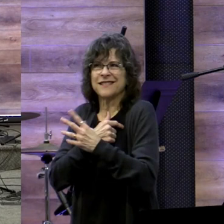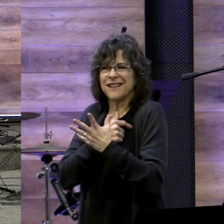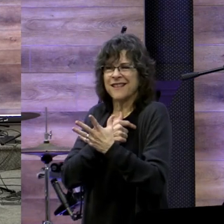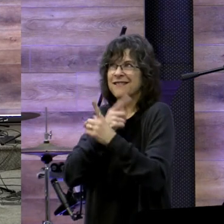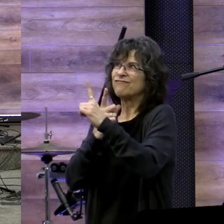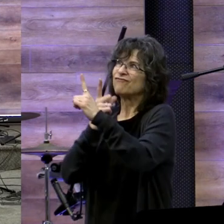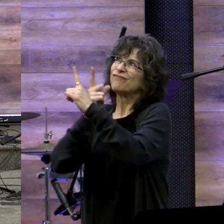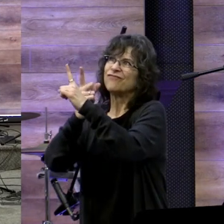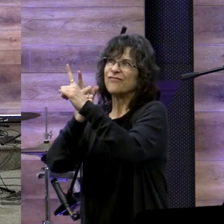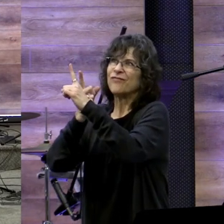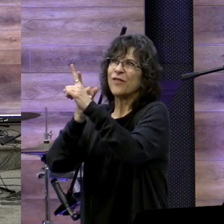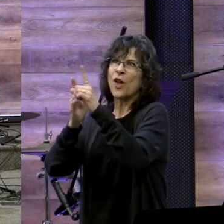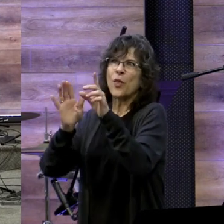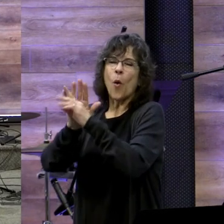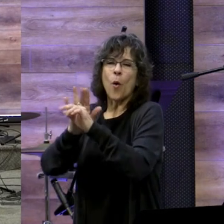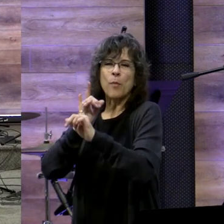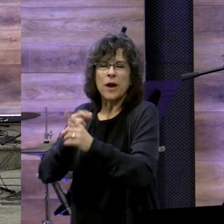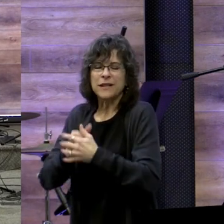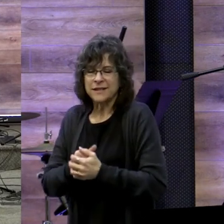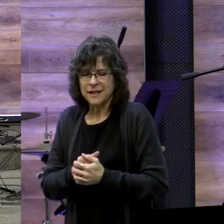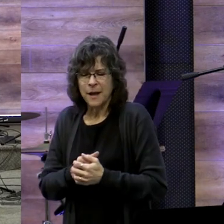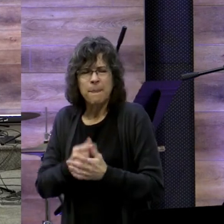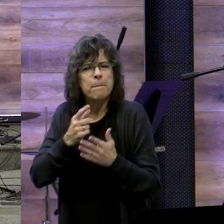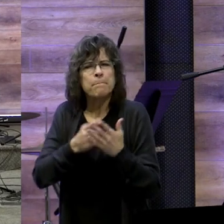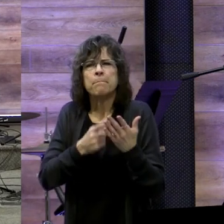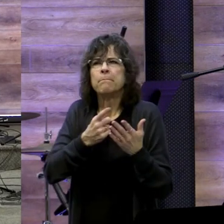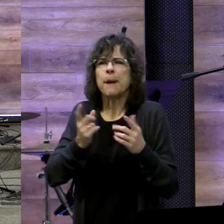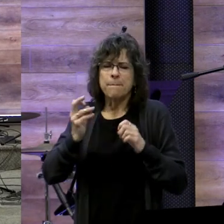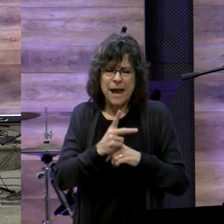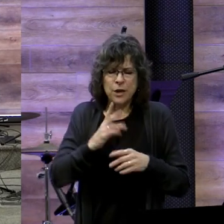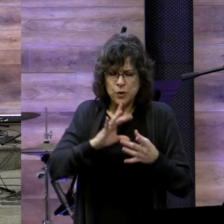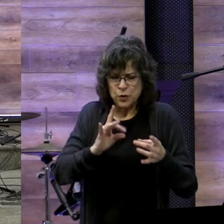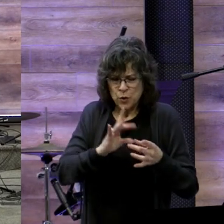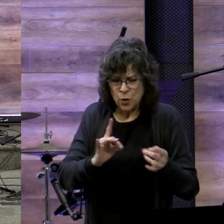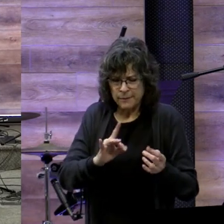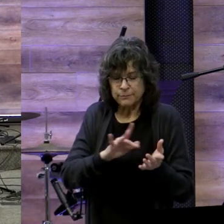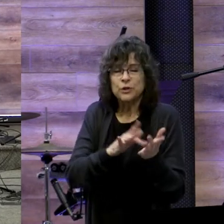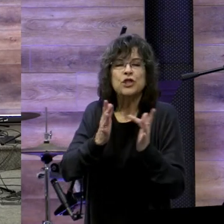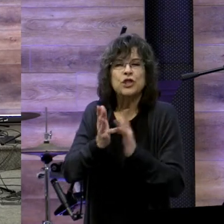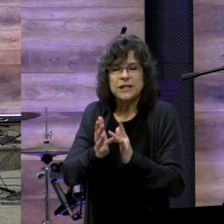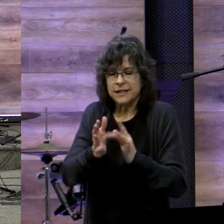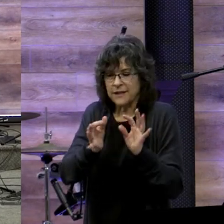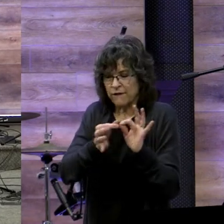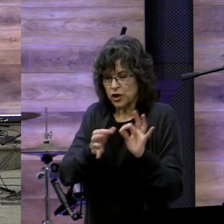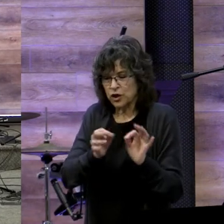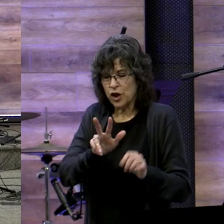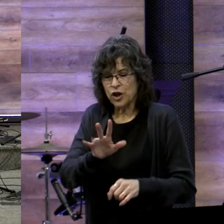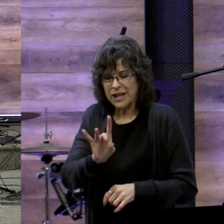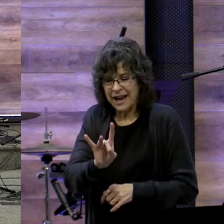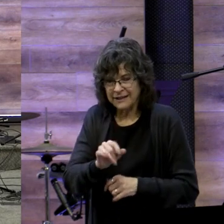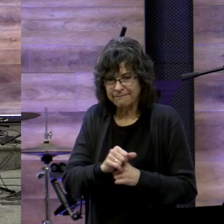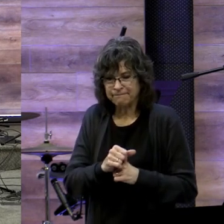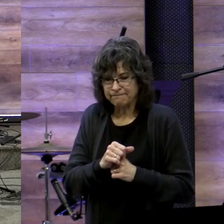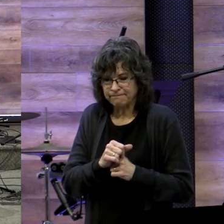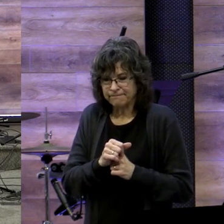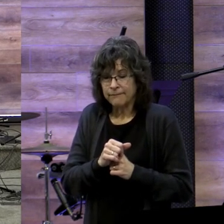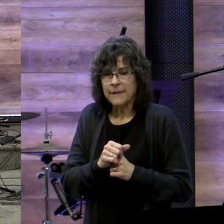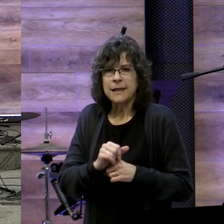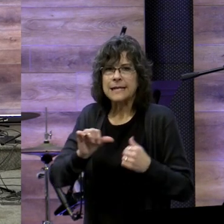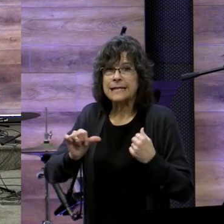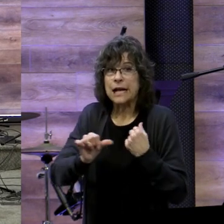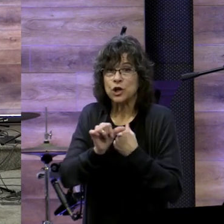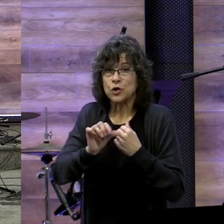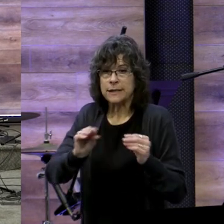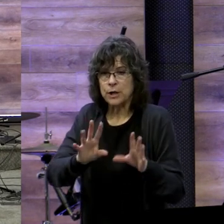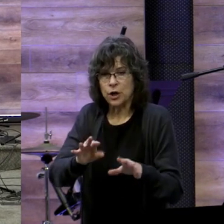do with his anger and grief is extraordinary. Verse 38, the dangerous miracle. Then